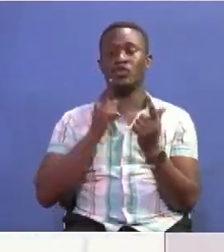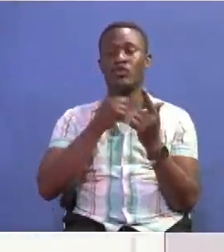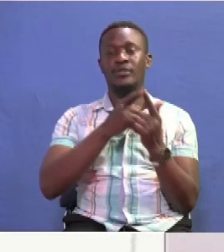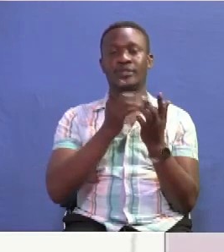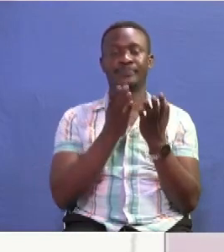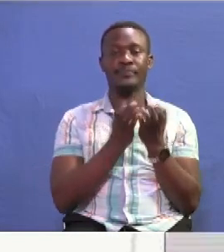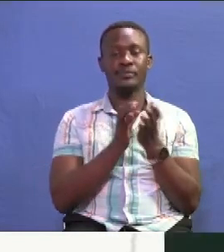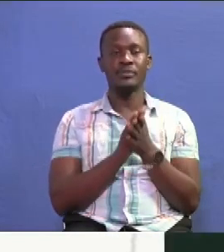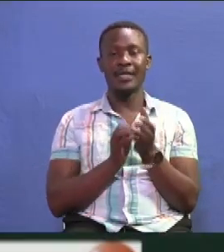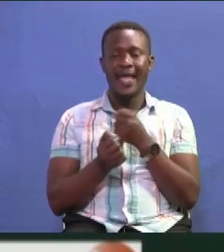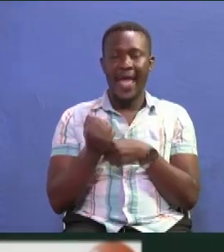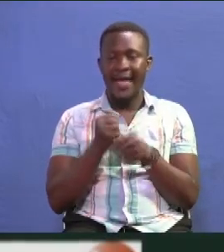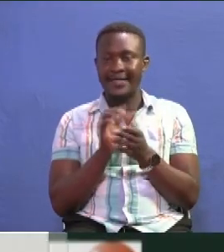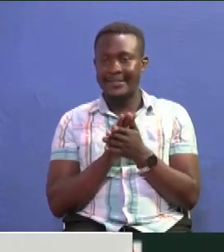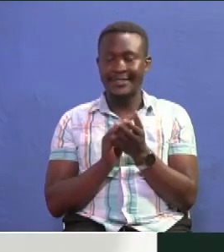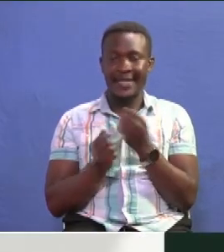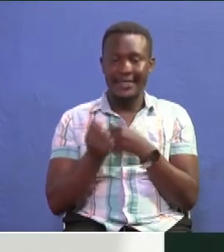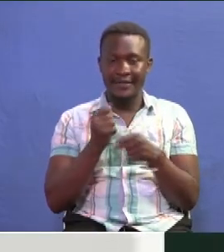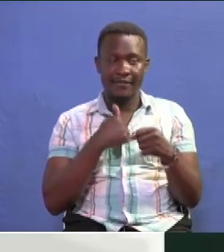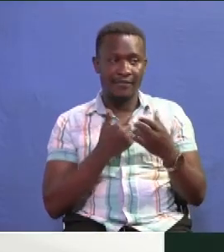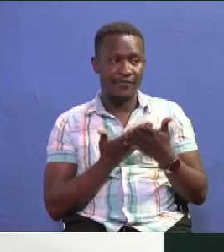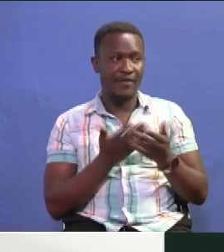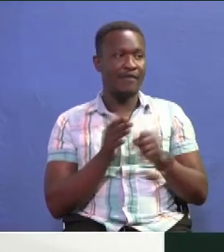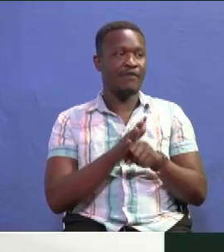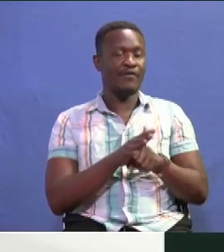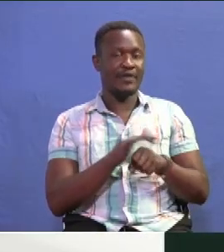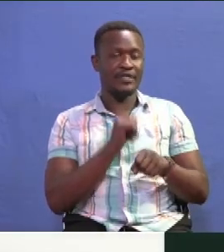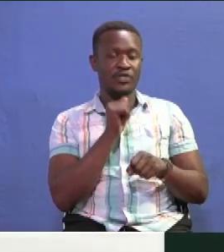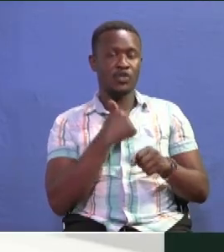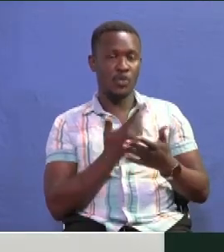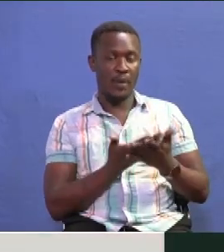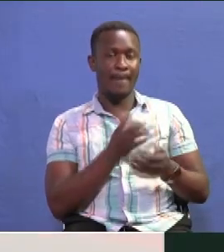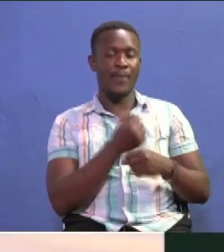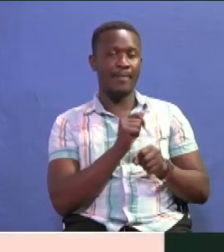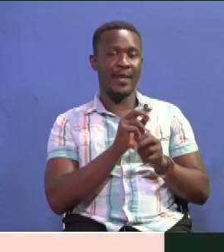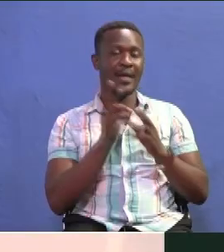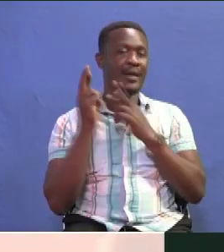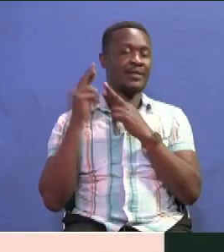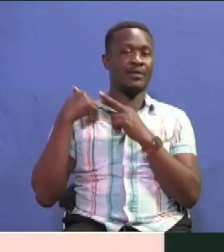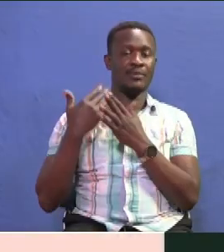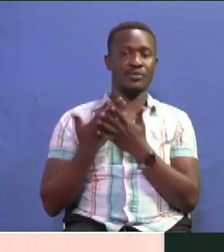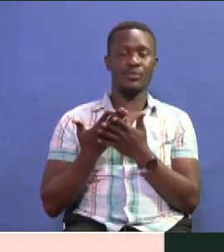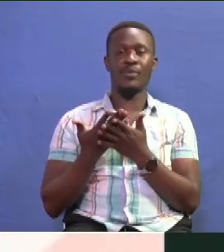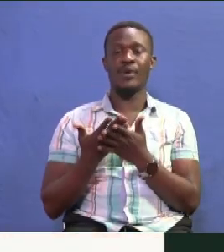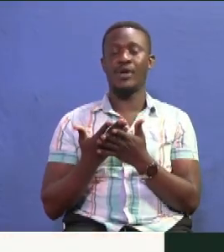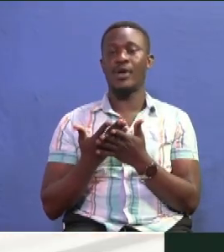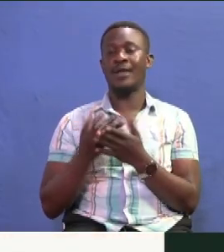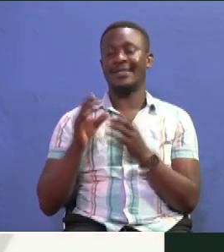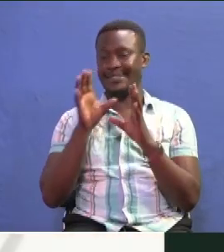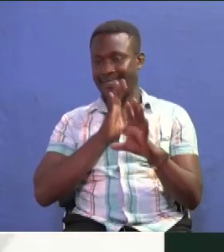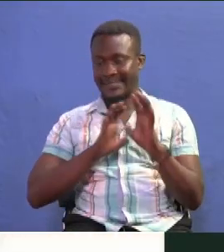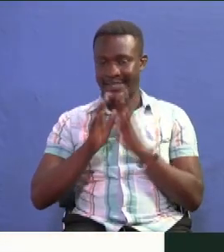needy. Engaging in activities that promote these values will definitely make us responsible citizens capable